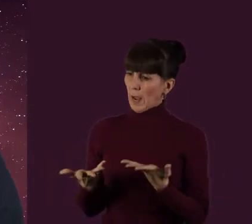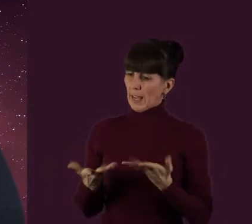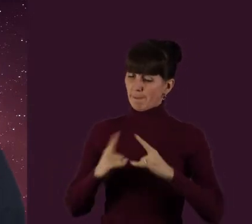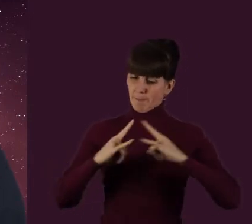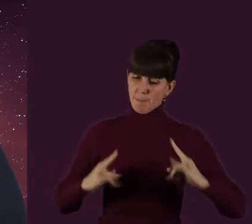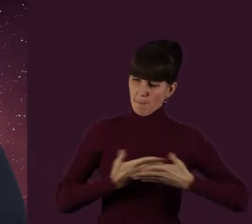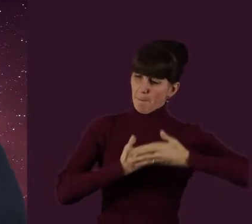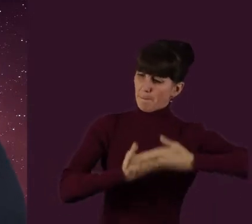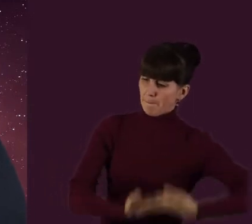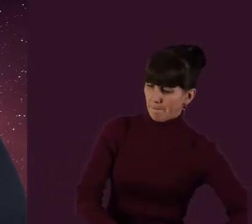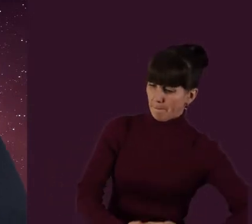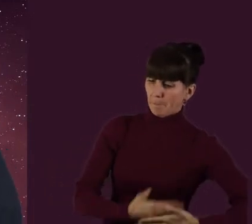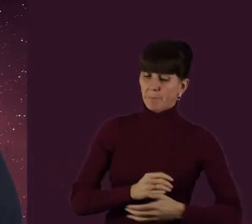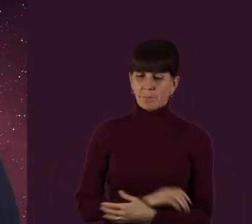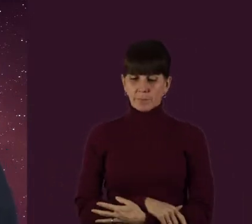a manger."